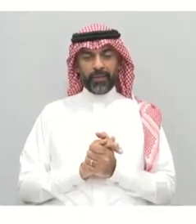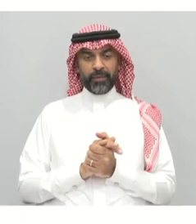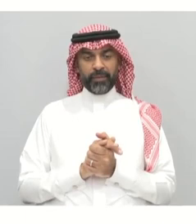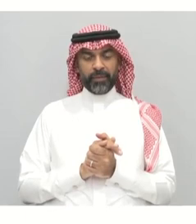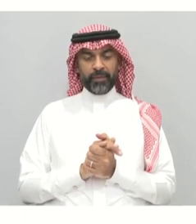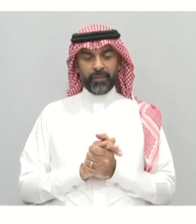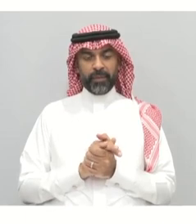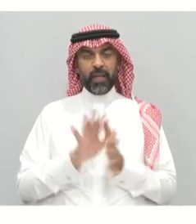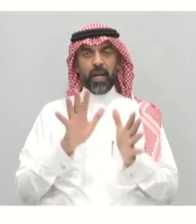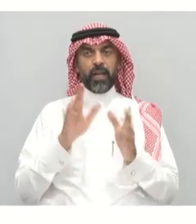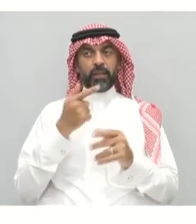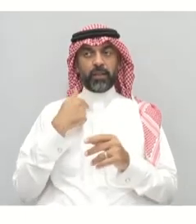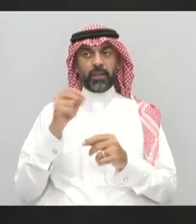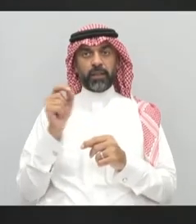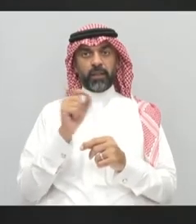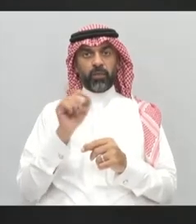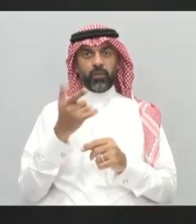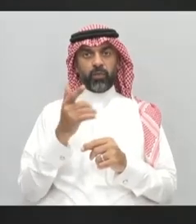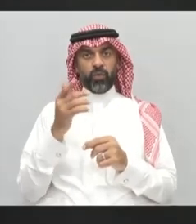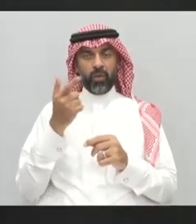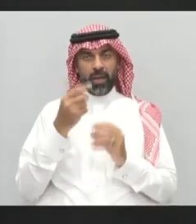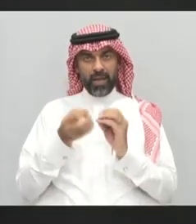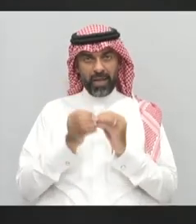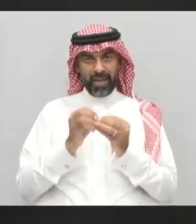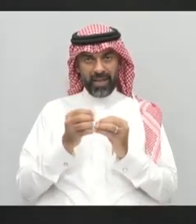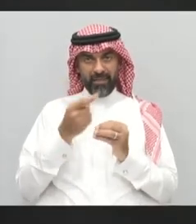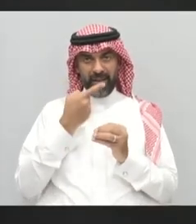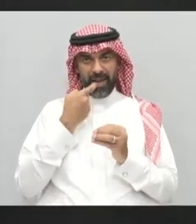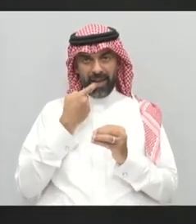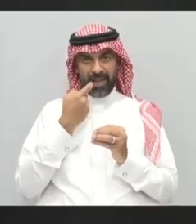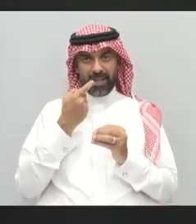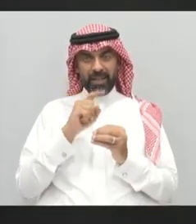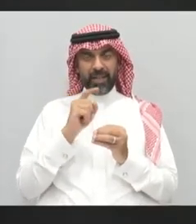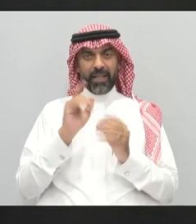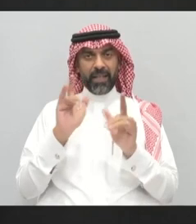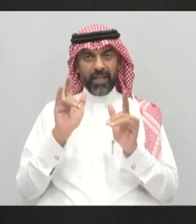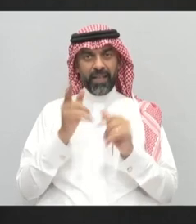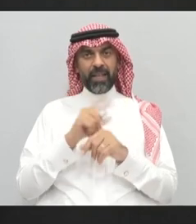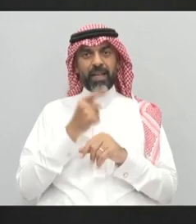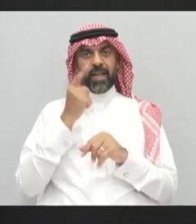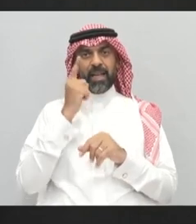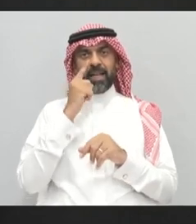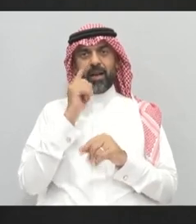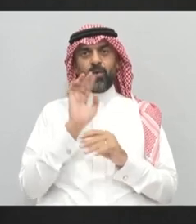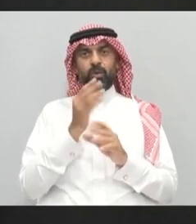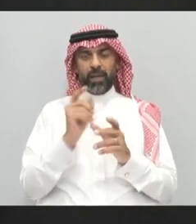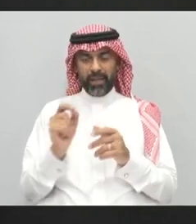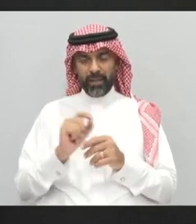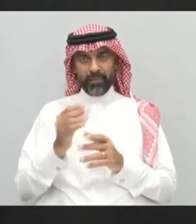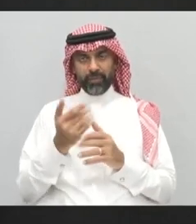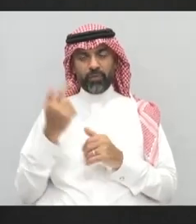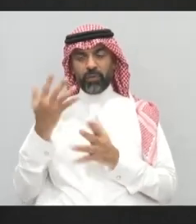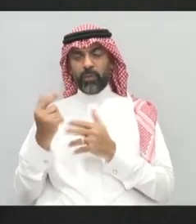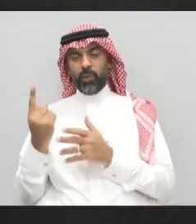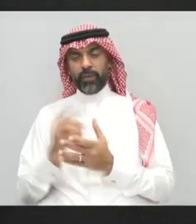colors are you going to use? Red, yellow, and green. Excellent, okay. So for example, look at number